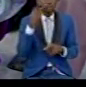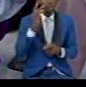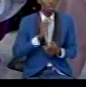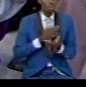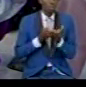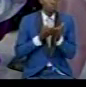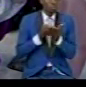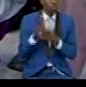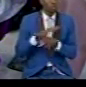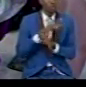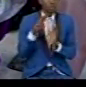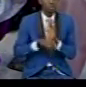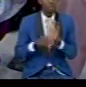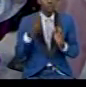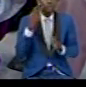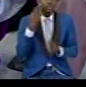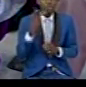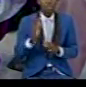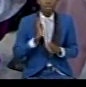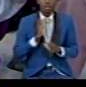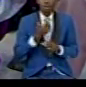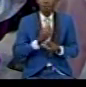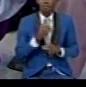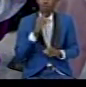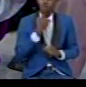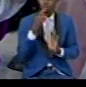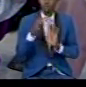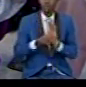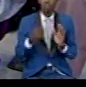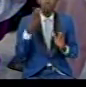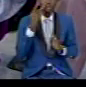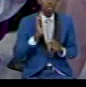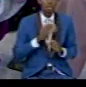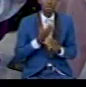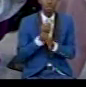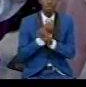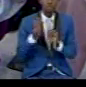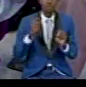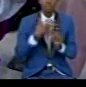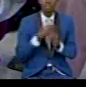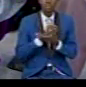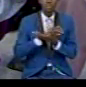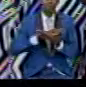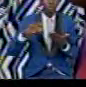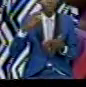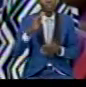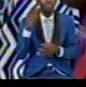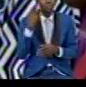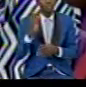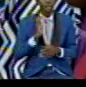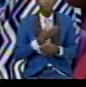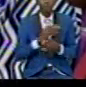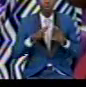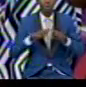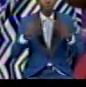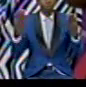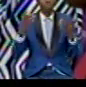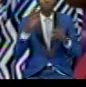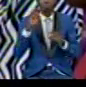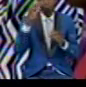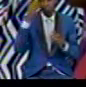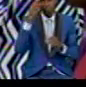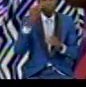our spirituality, and you saw our sanctification, and you saw our transparency, and you saw that we